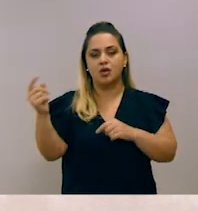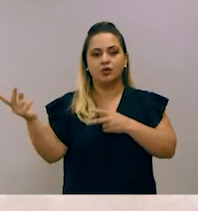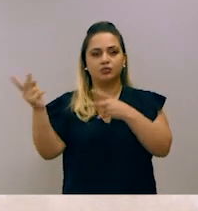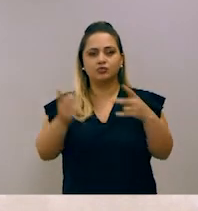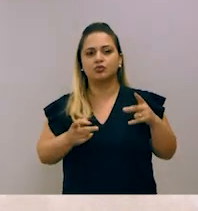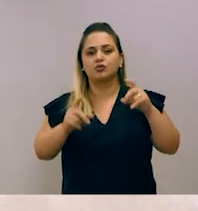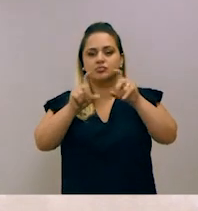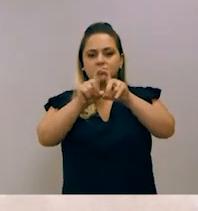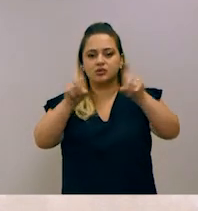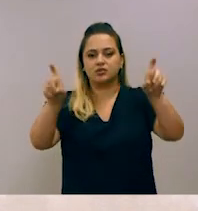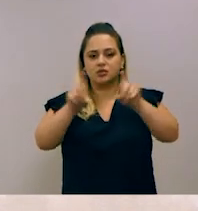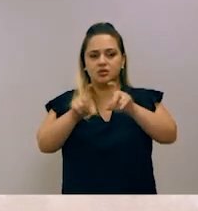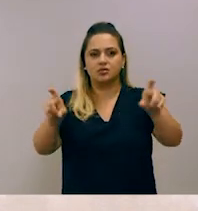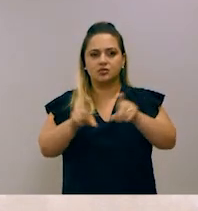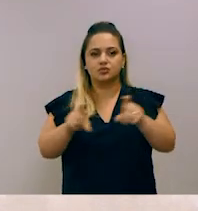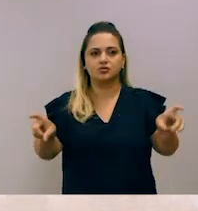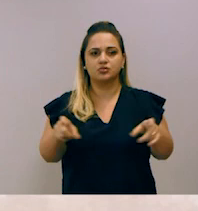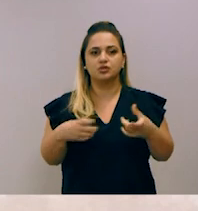some